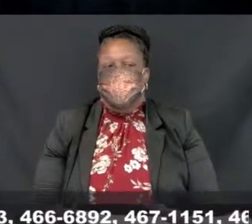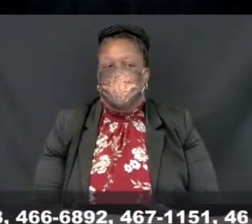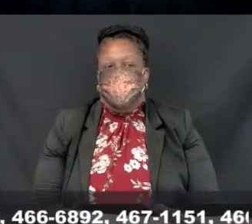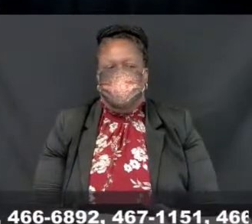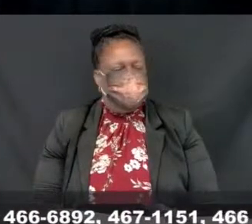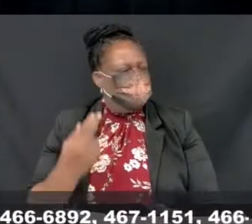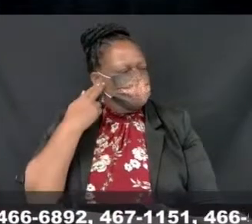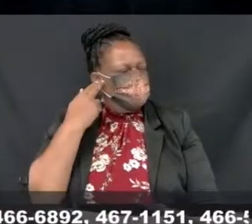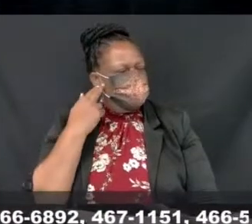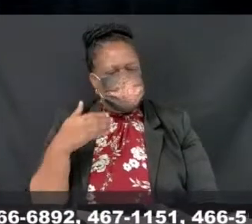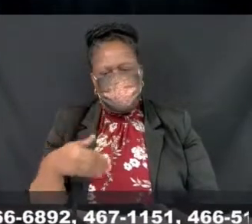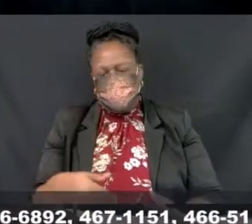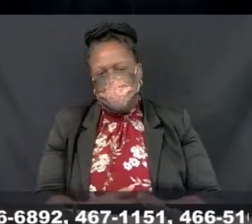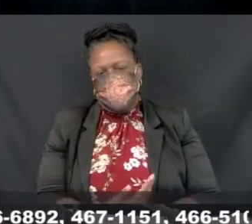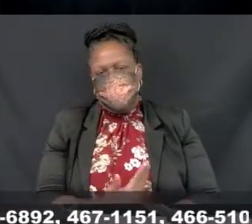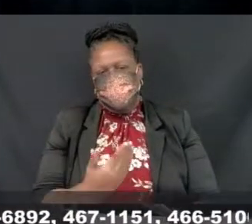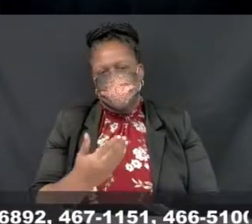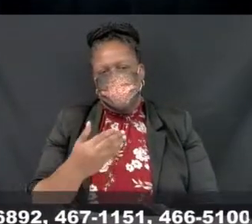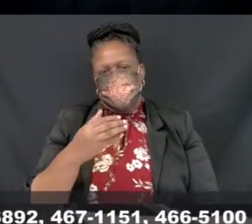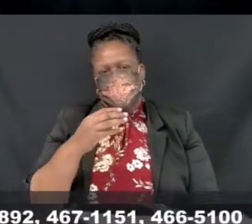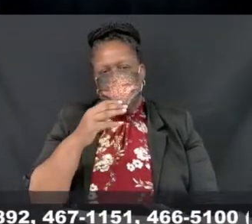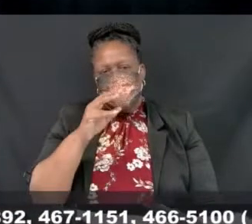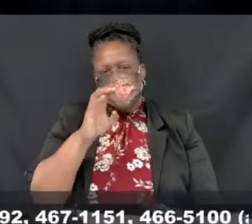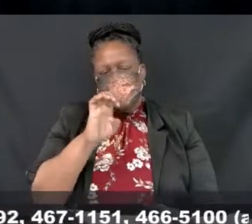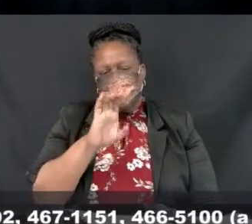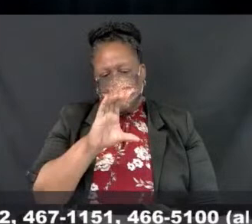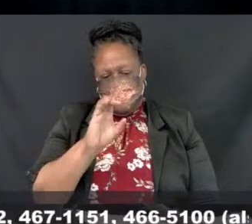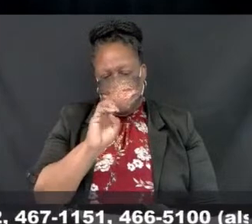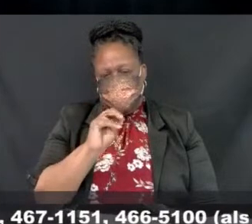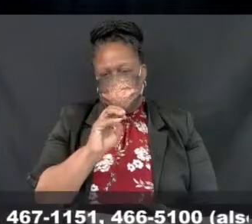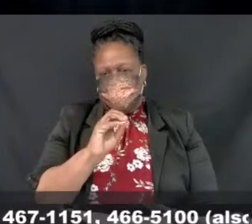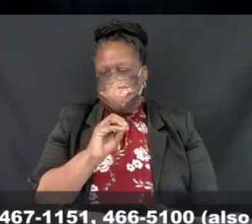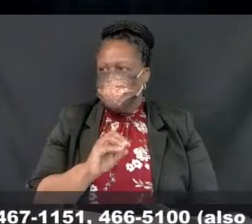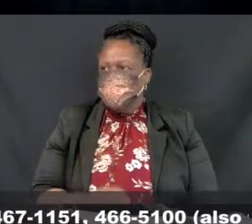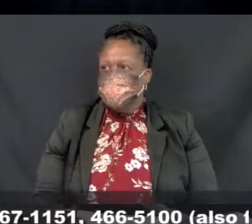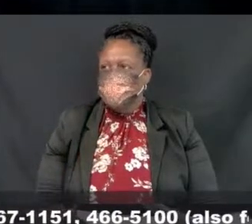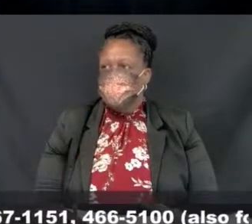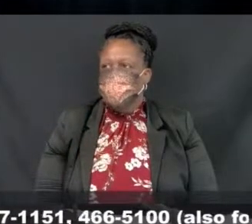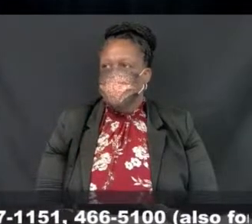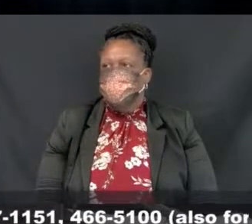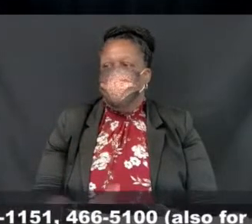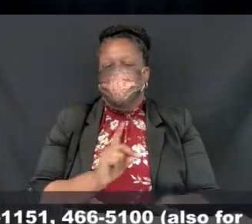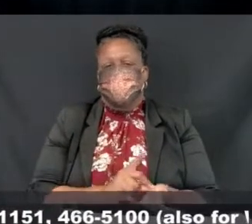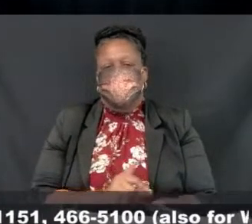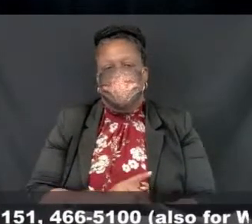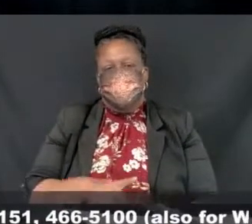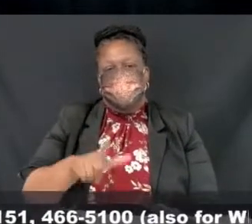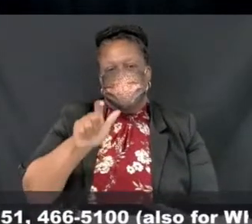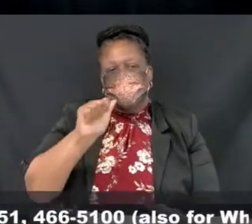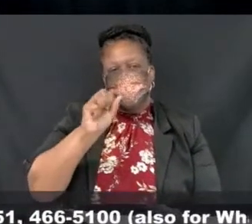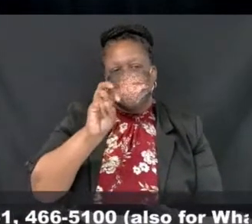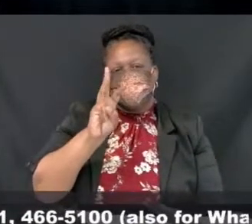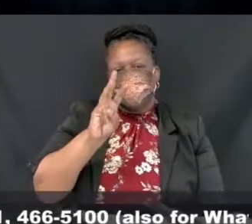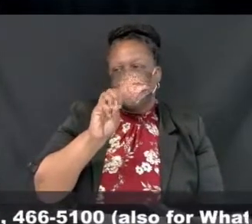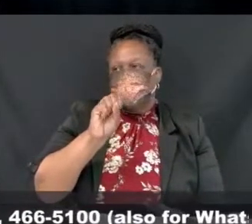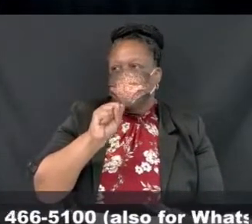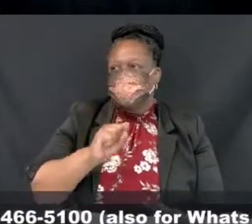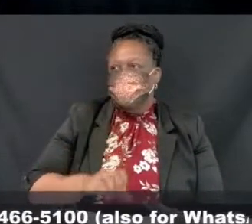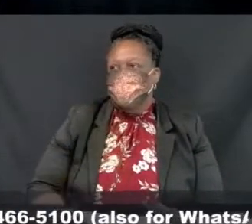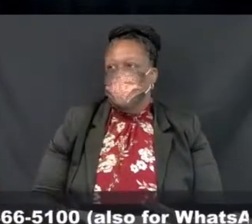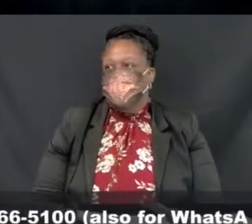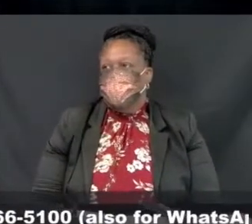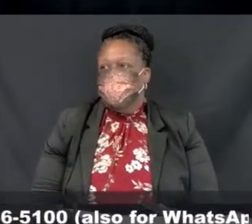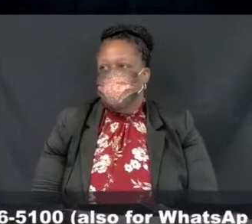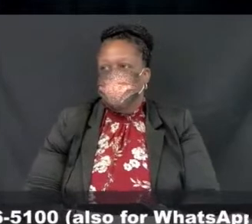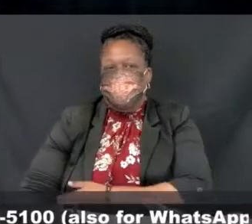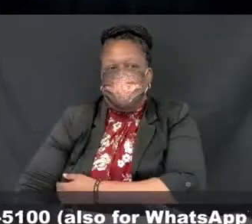Laws. I didn't know her. She would have made a presentation at our small Adventist Spanish church because we both share the